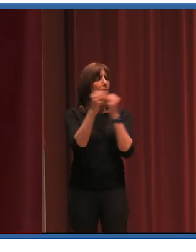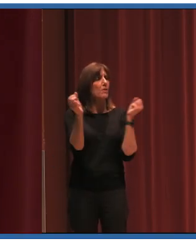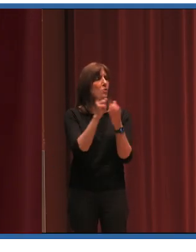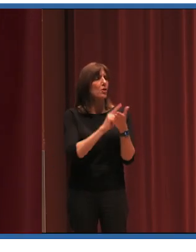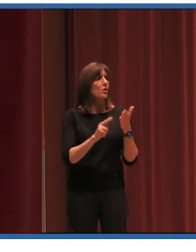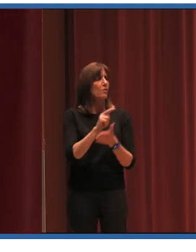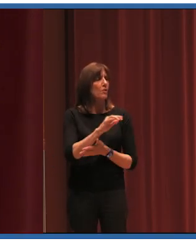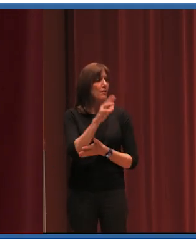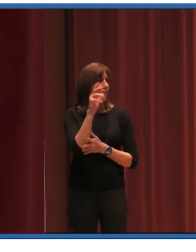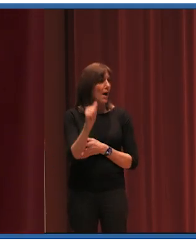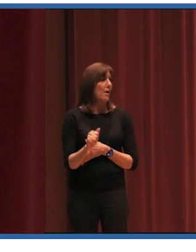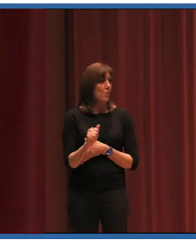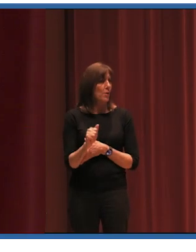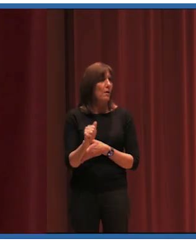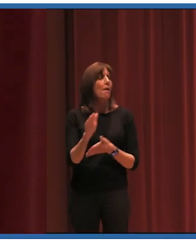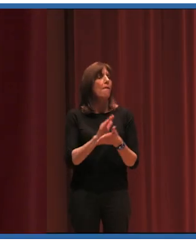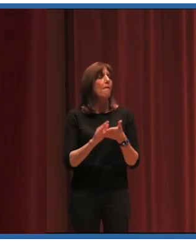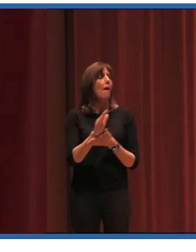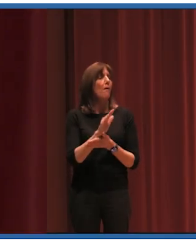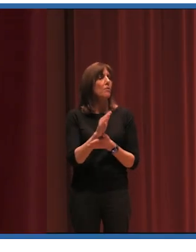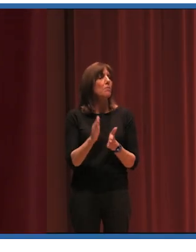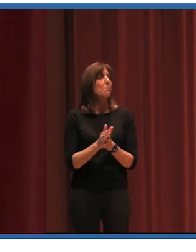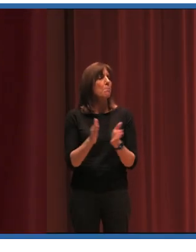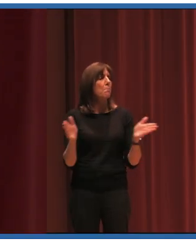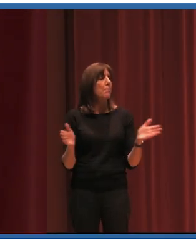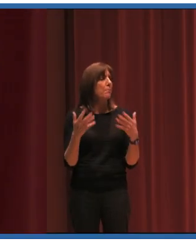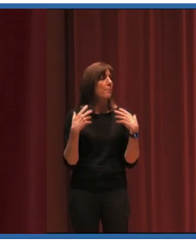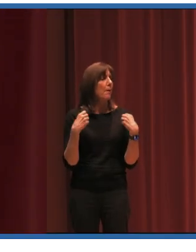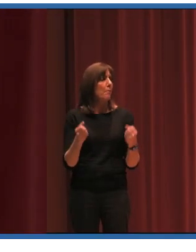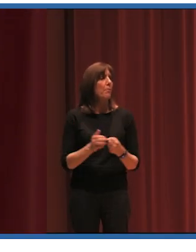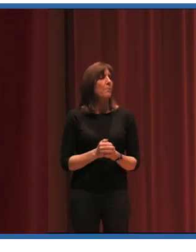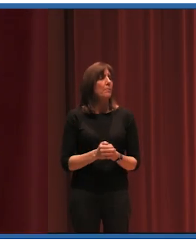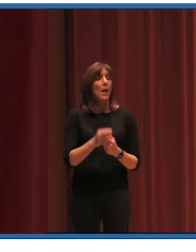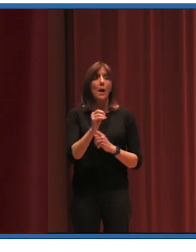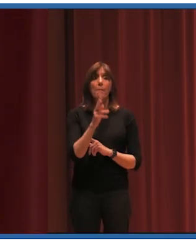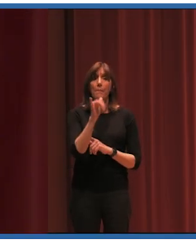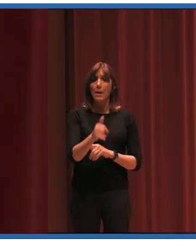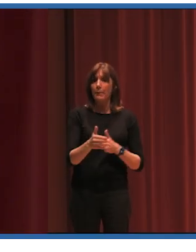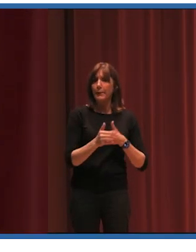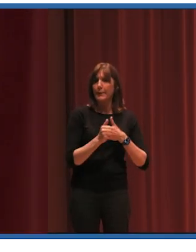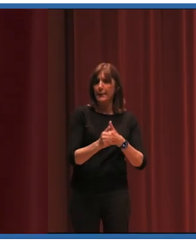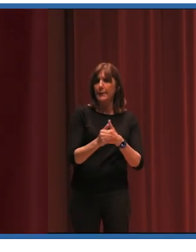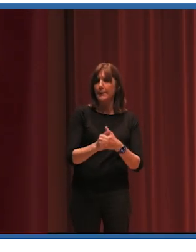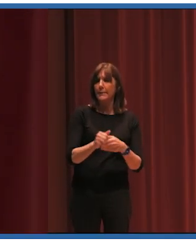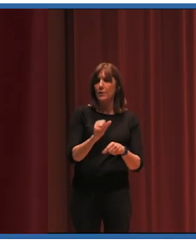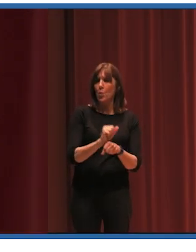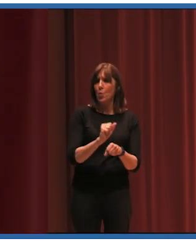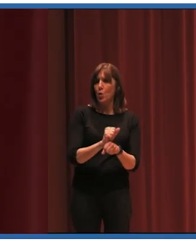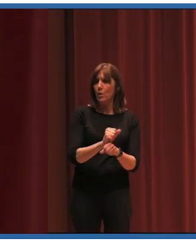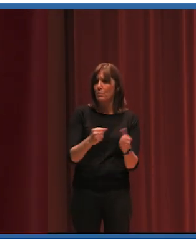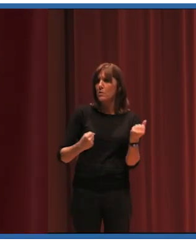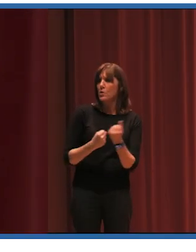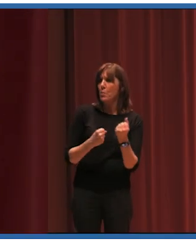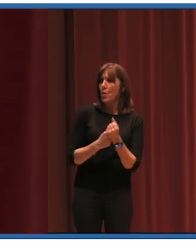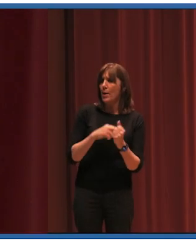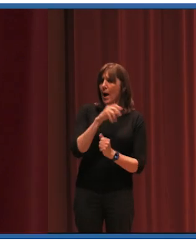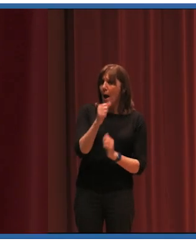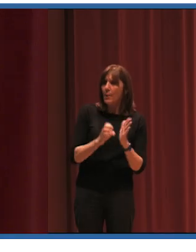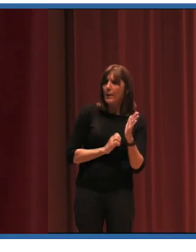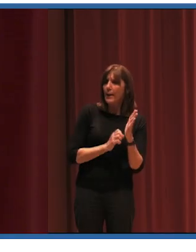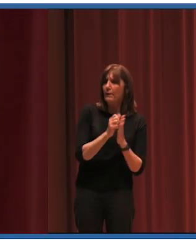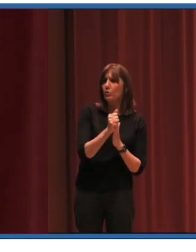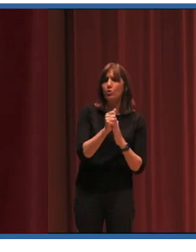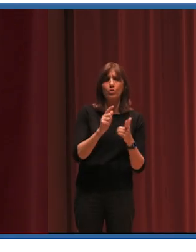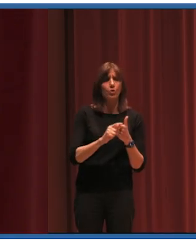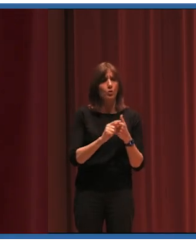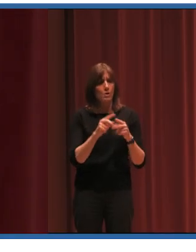epidemiology at the University of Iowa College of Public Health. Mary leads the work behind Iowa's cancer surveillance efforts